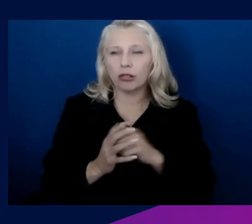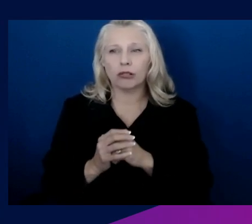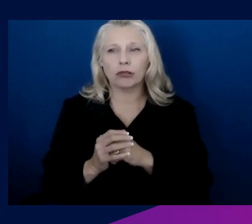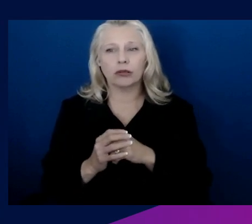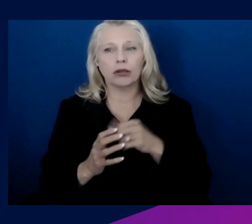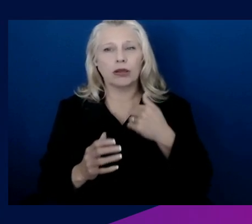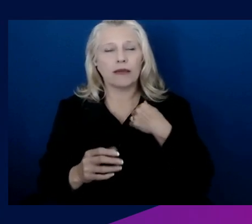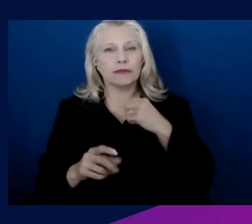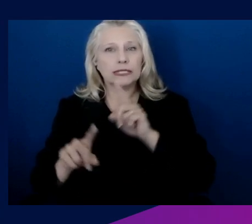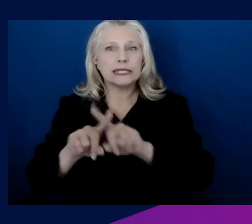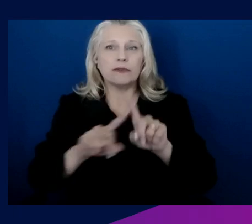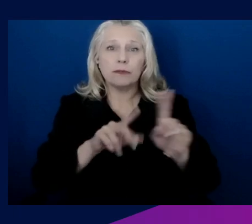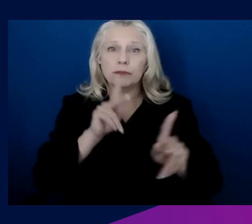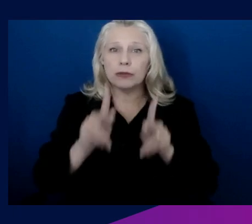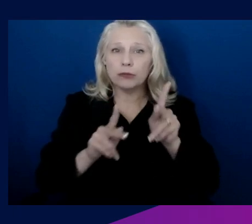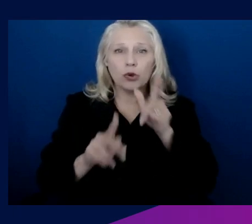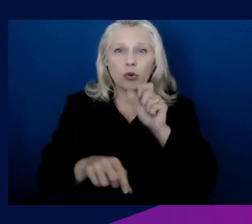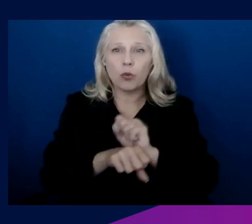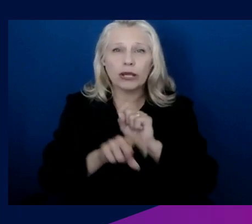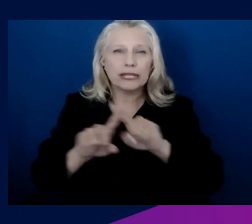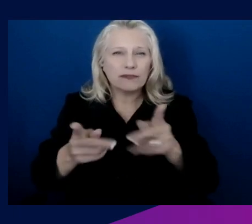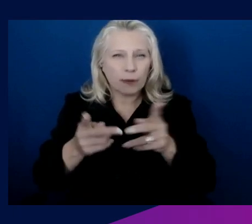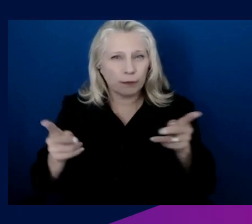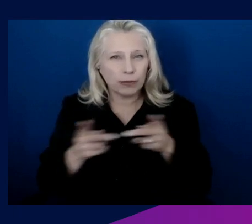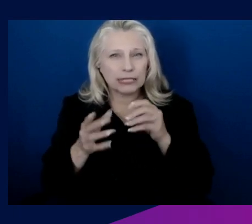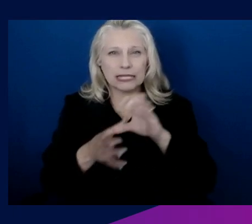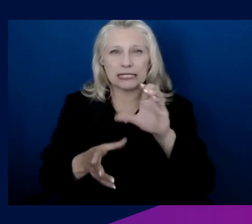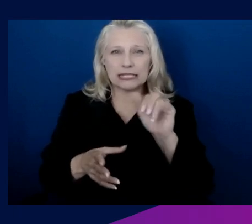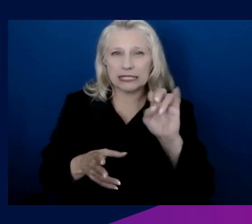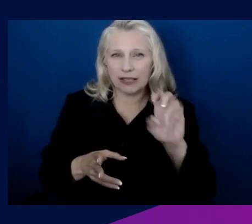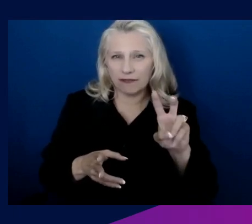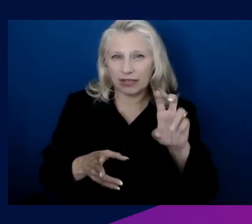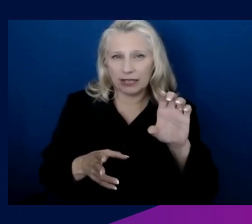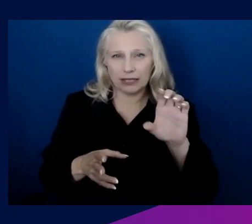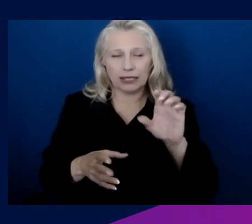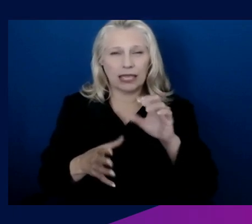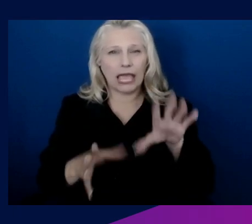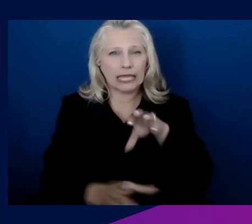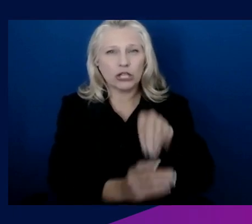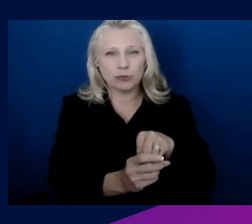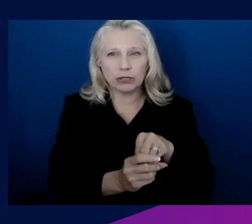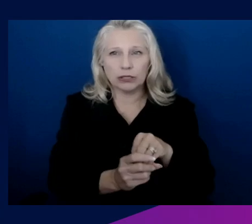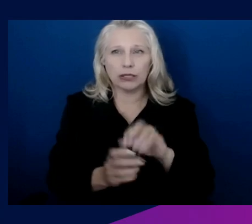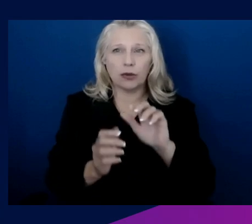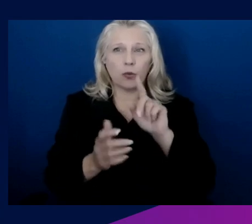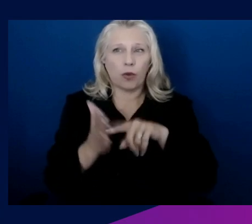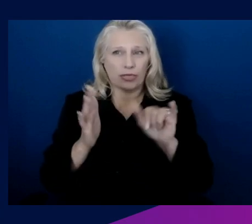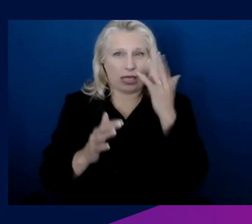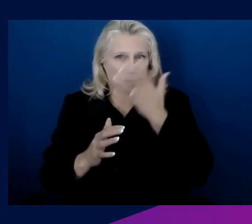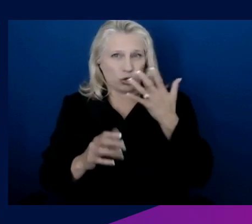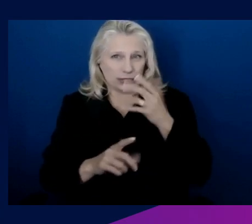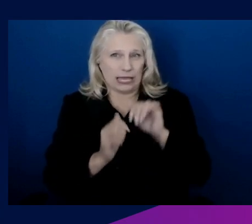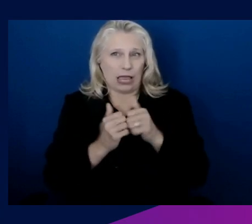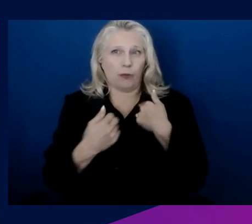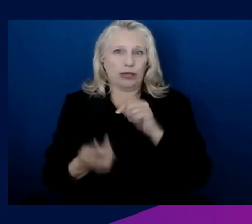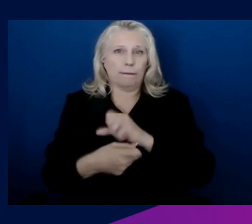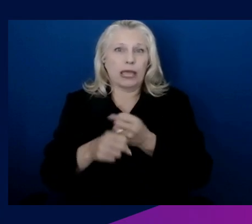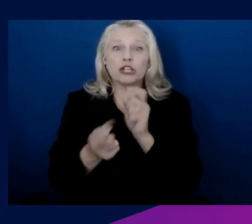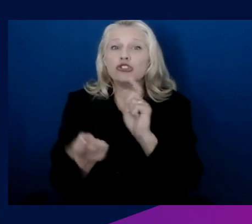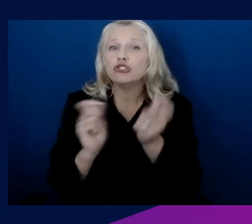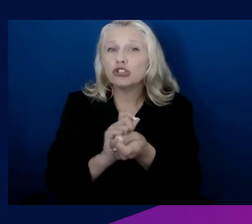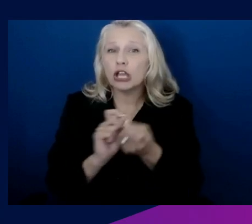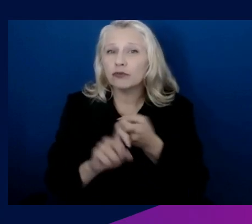civic engagement and what that means and how we can work together to really make change from very local